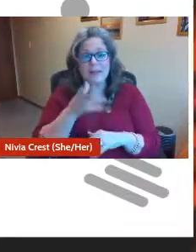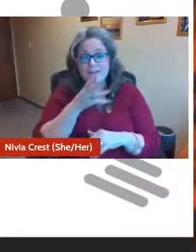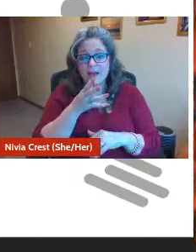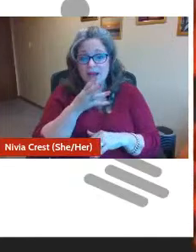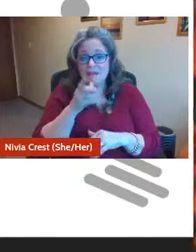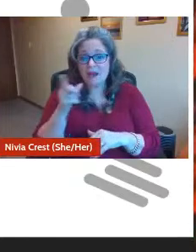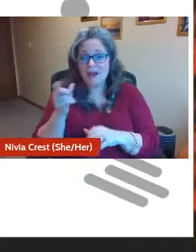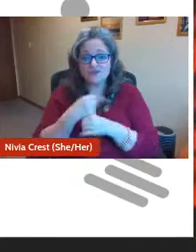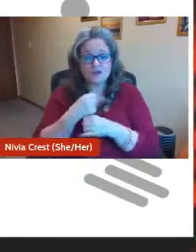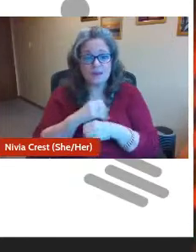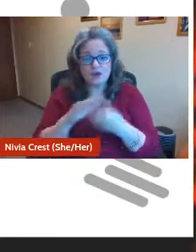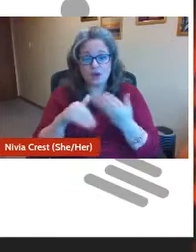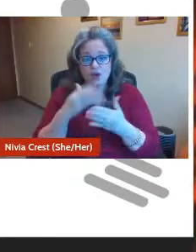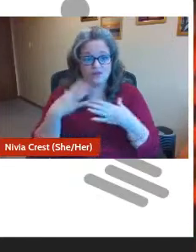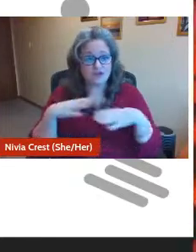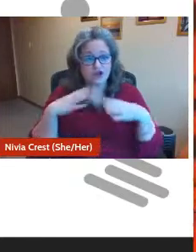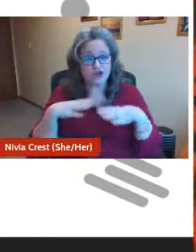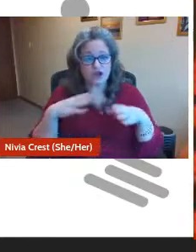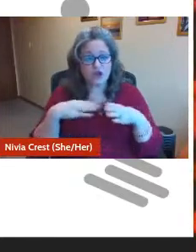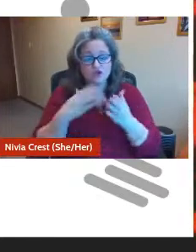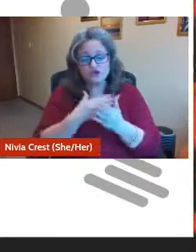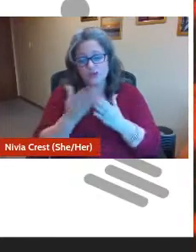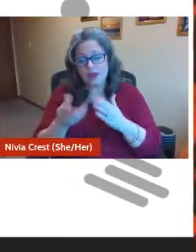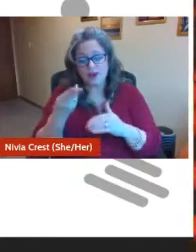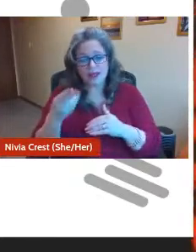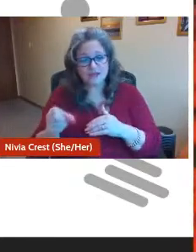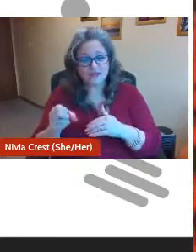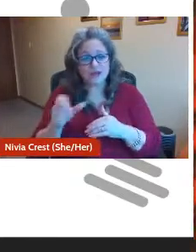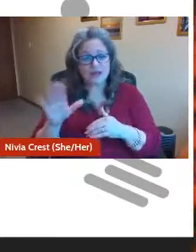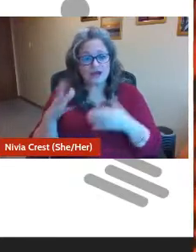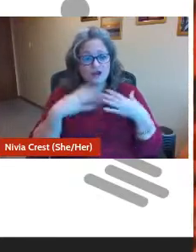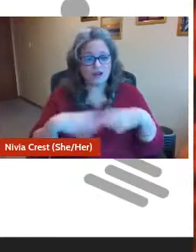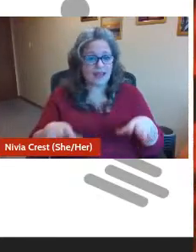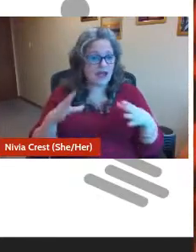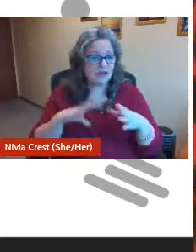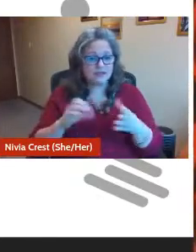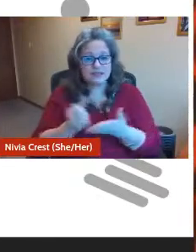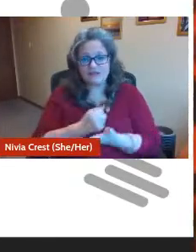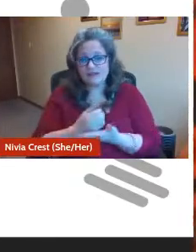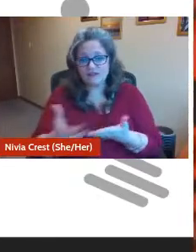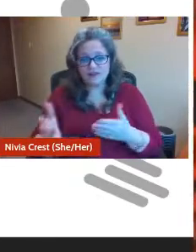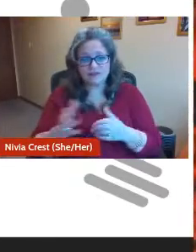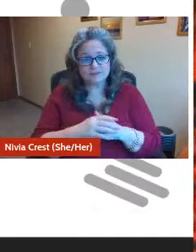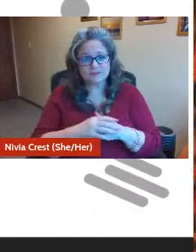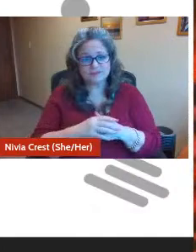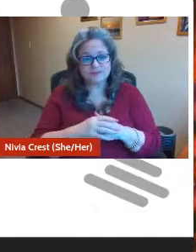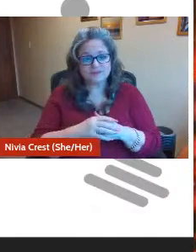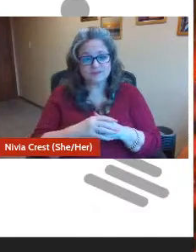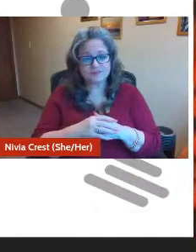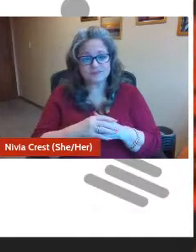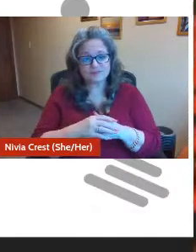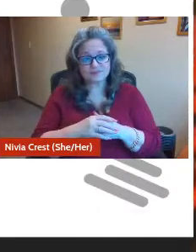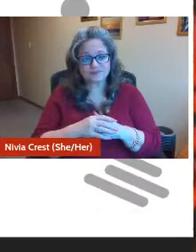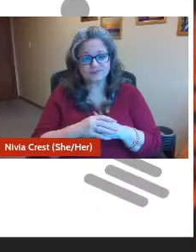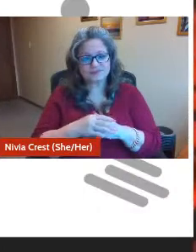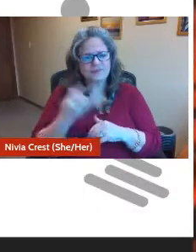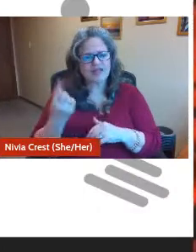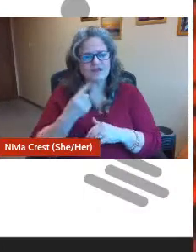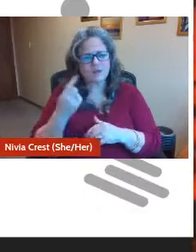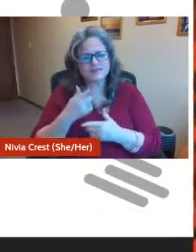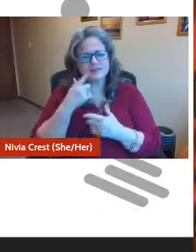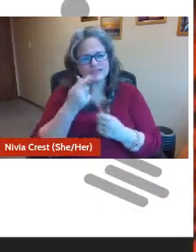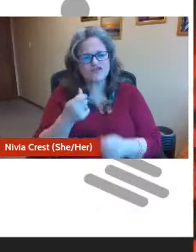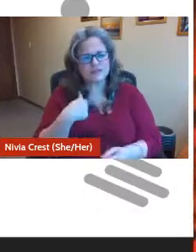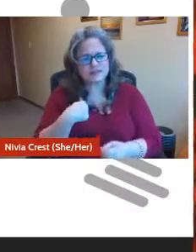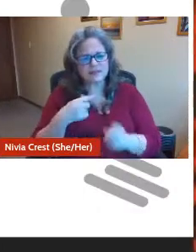she made all of her clothes throughout high school and her gowns and everything. And so I've always been